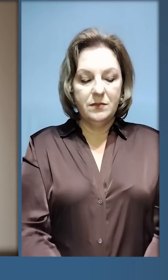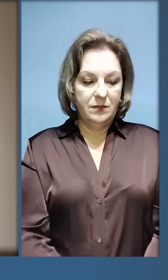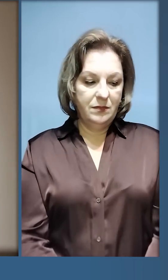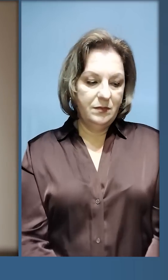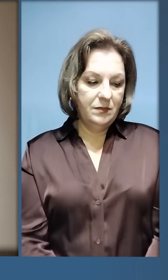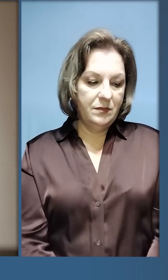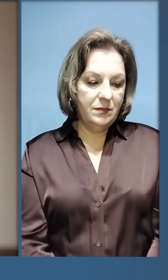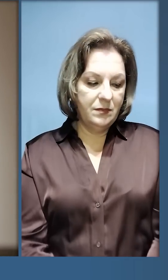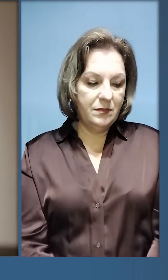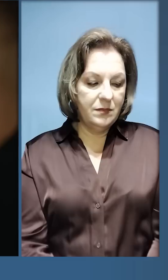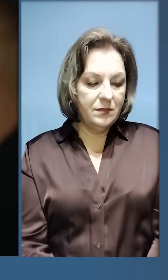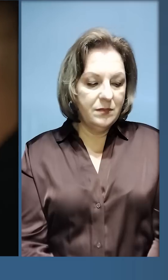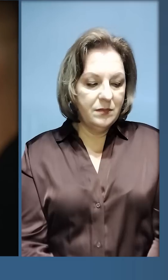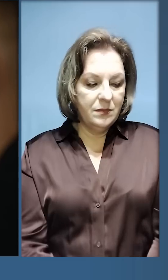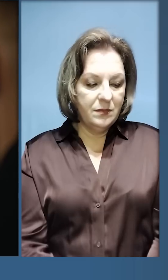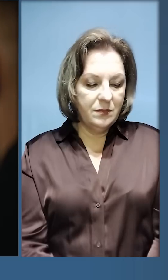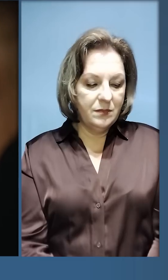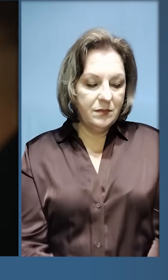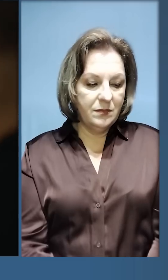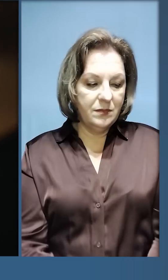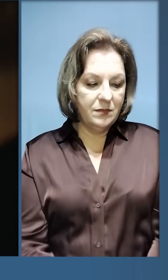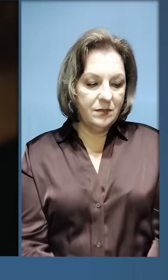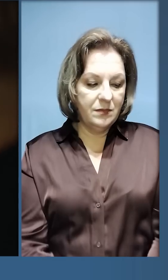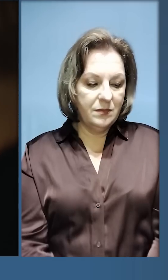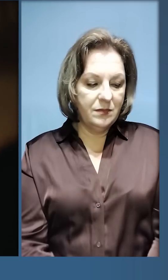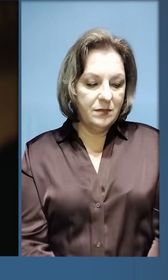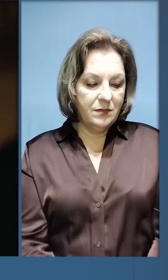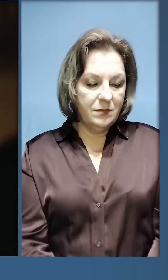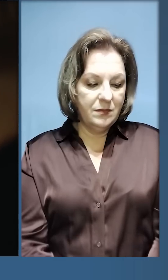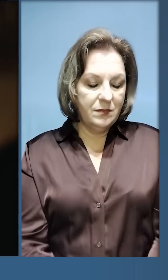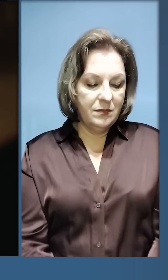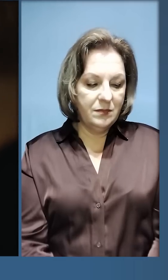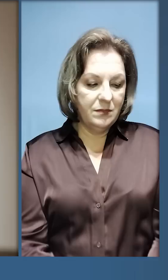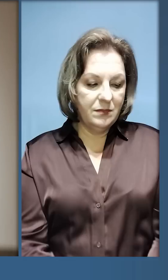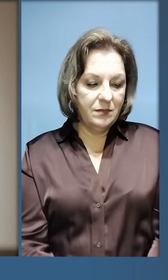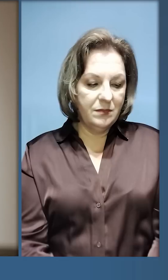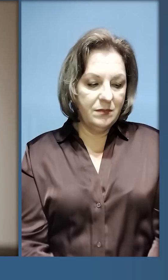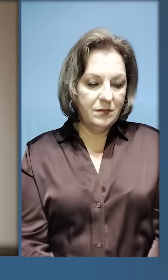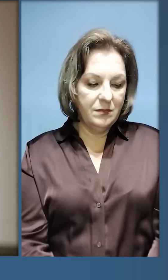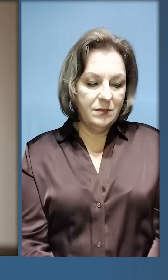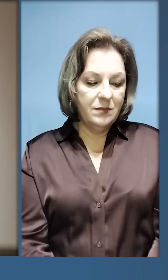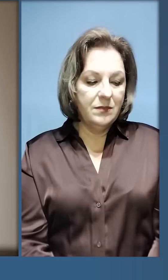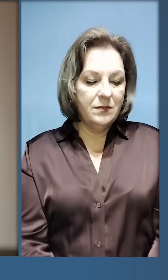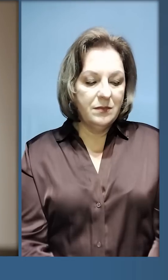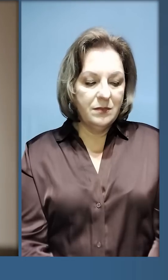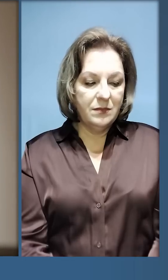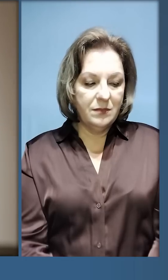years, I suppose, yeah. What was the first time you got response for being funny? My first show was at